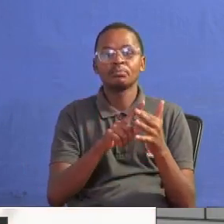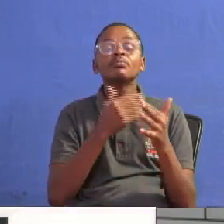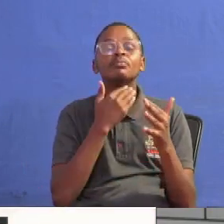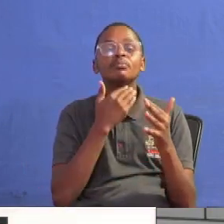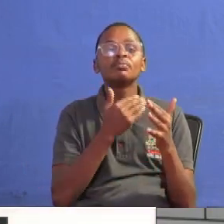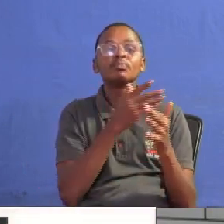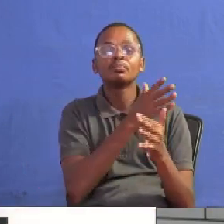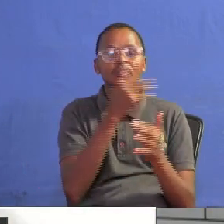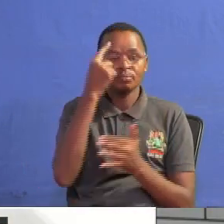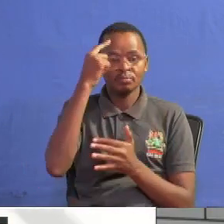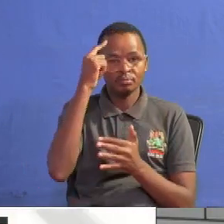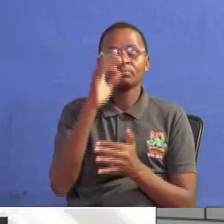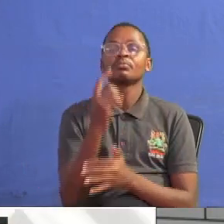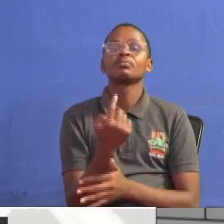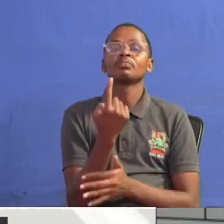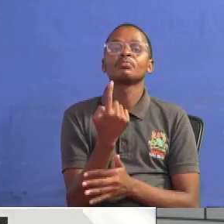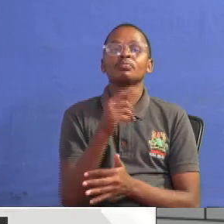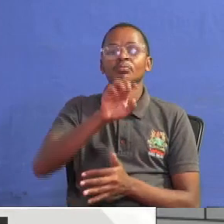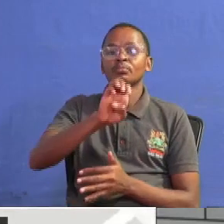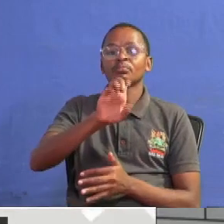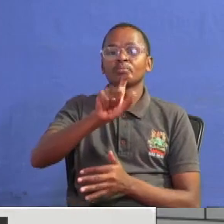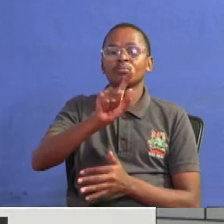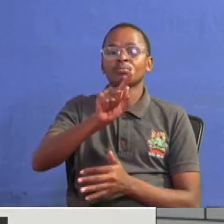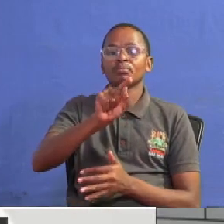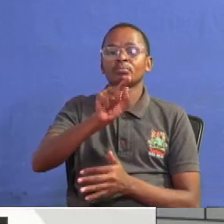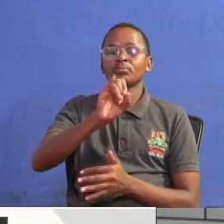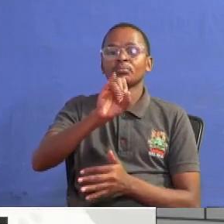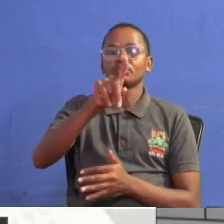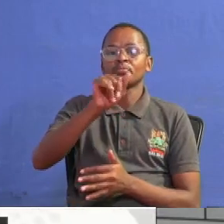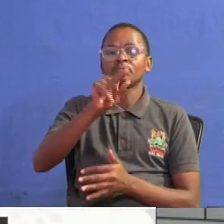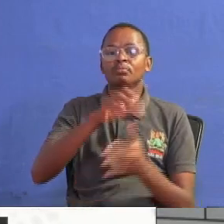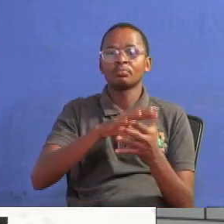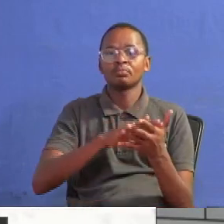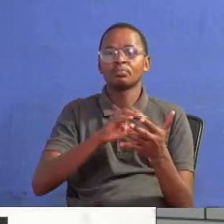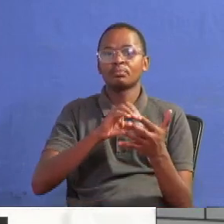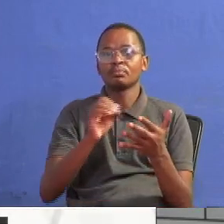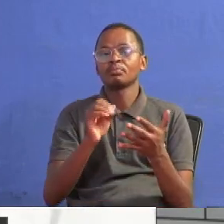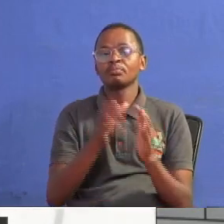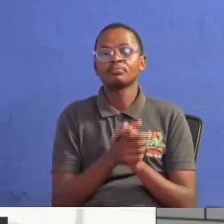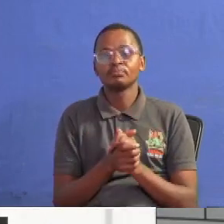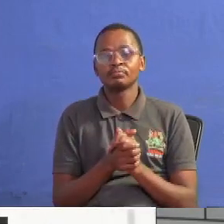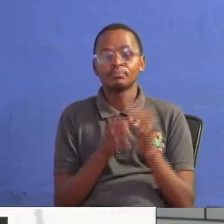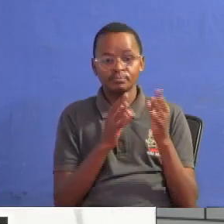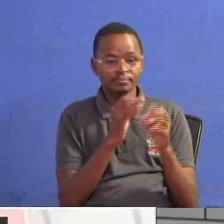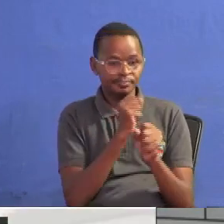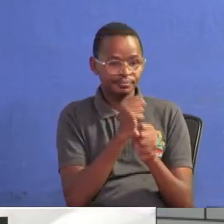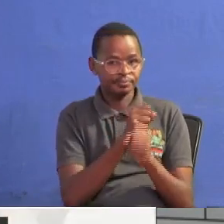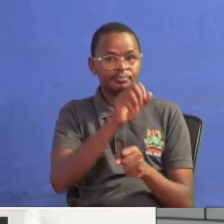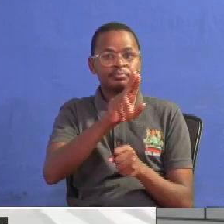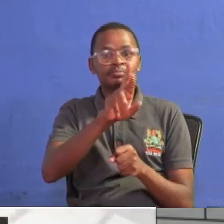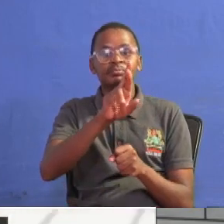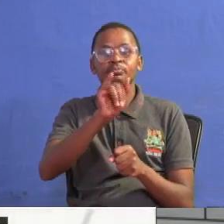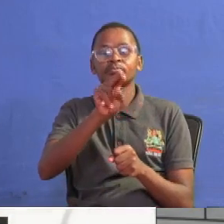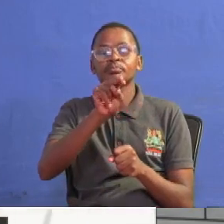to think of one, ectopic pregnancy. Has to be ruled out unless otherwise. If you do a urine or